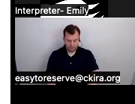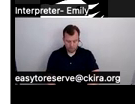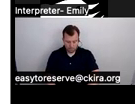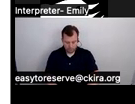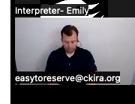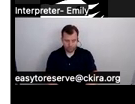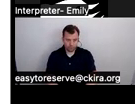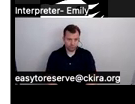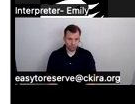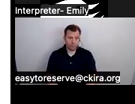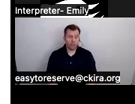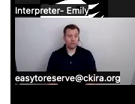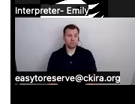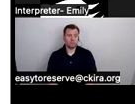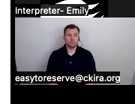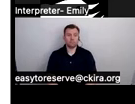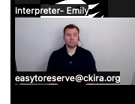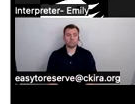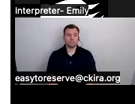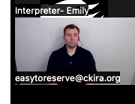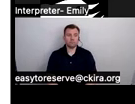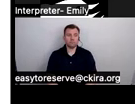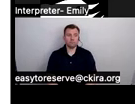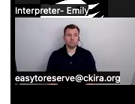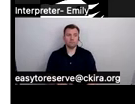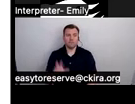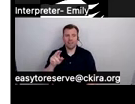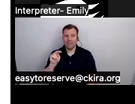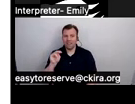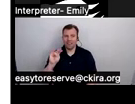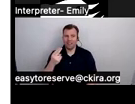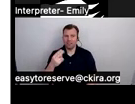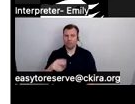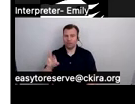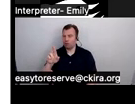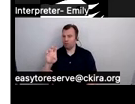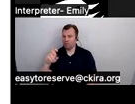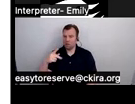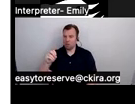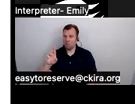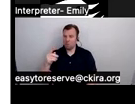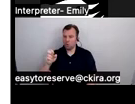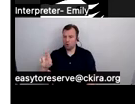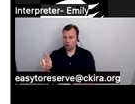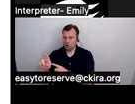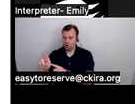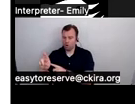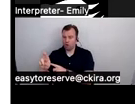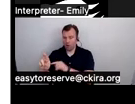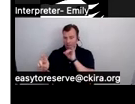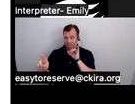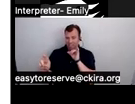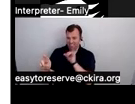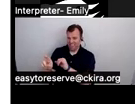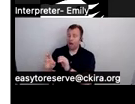The one other thing I want to talk about is this NIH has something called the Reporter, and Reporter is an incredibly